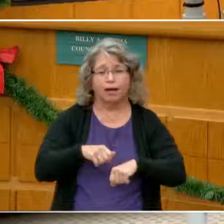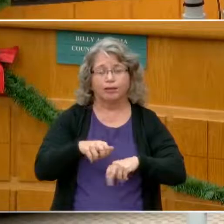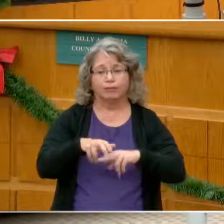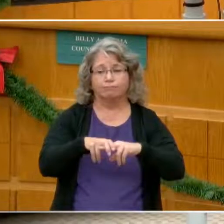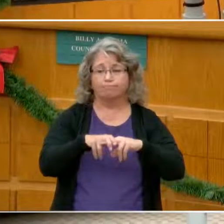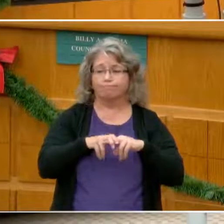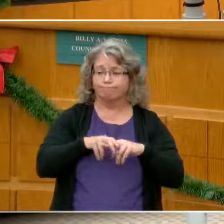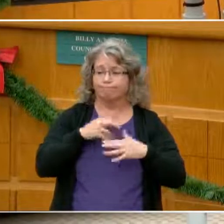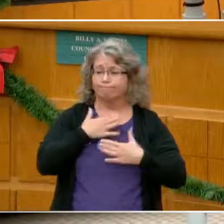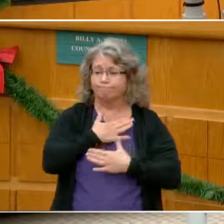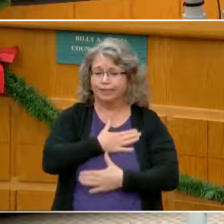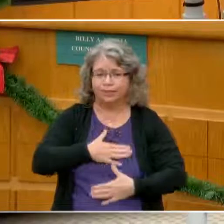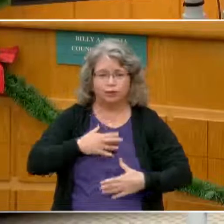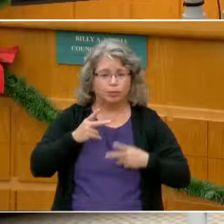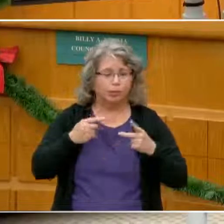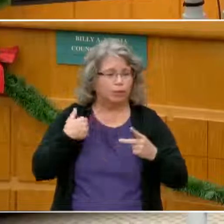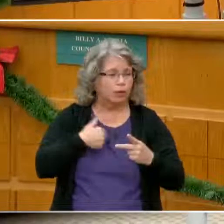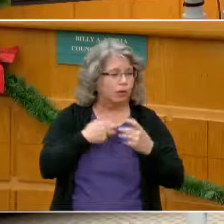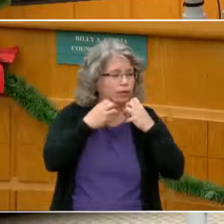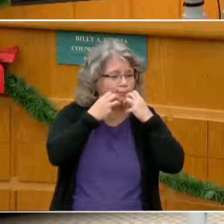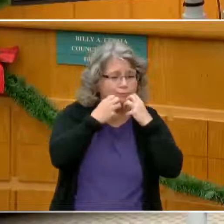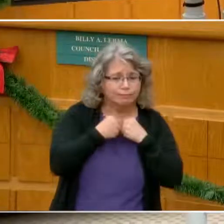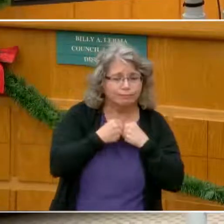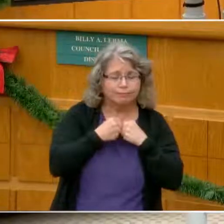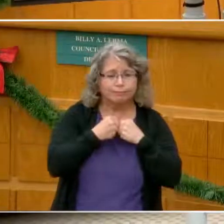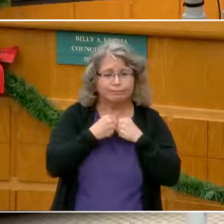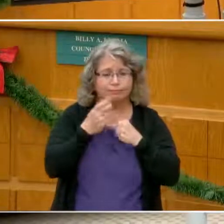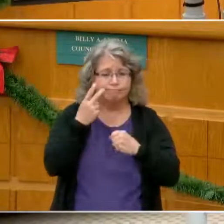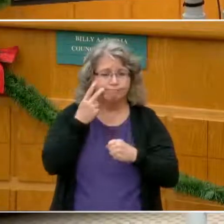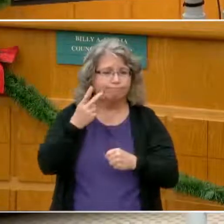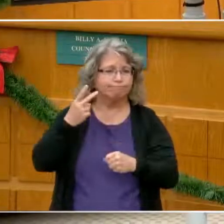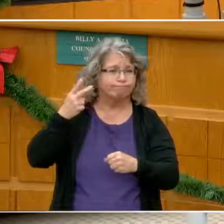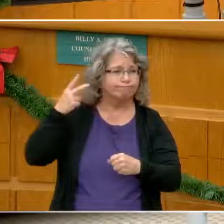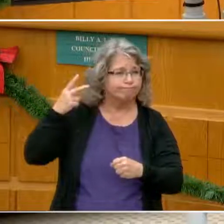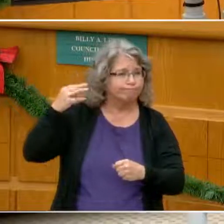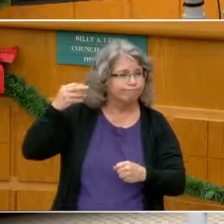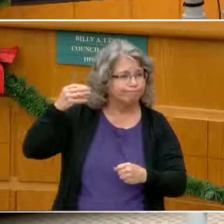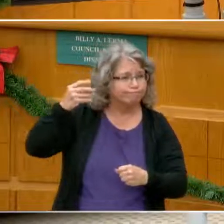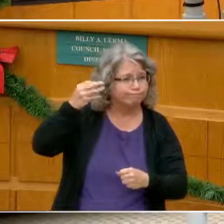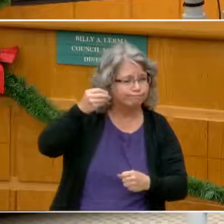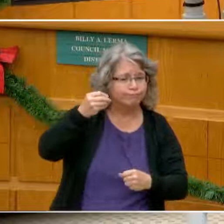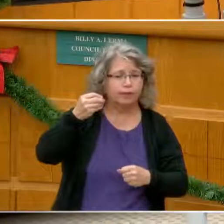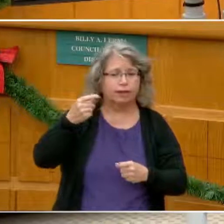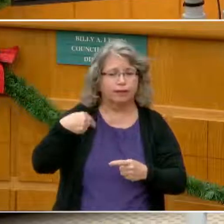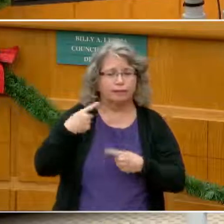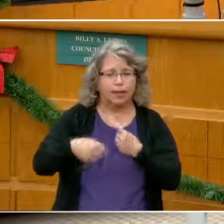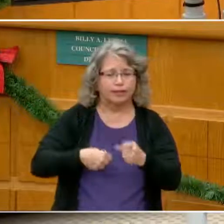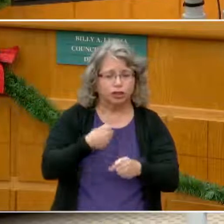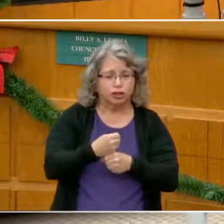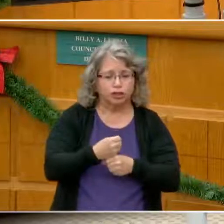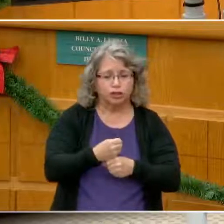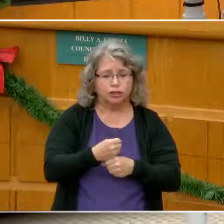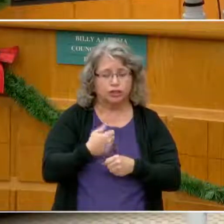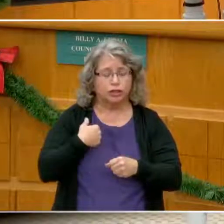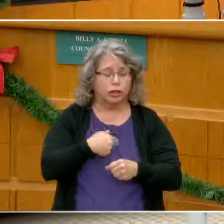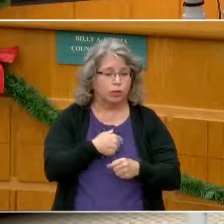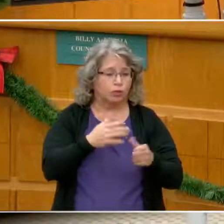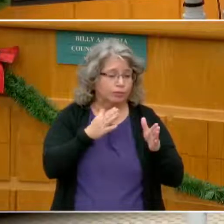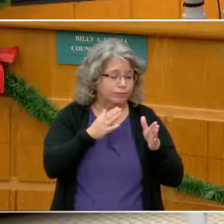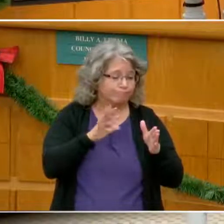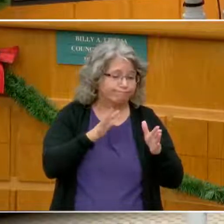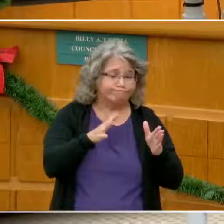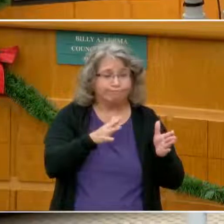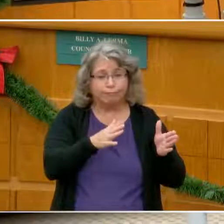we cherish the most around us and reflect upon the past year. We also make decisions about how we're going to look forward to next